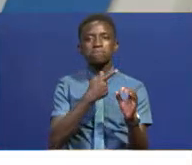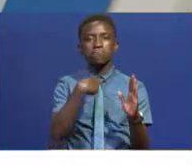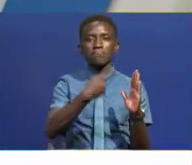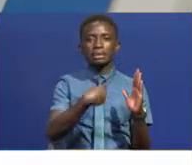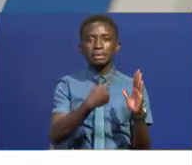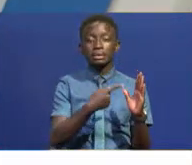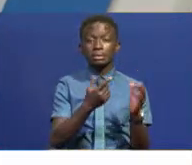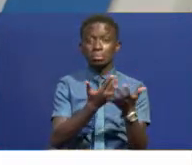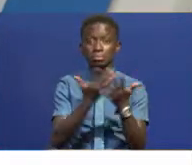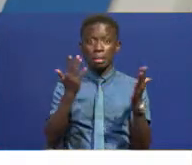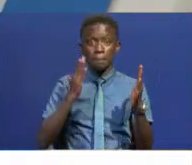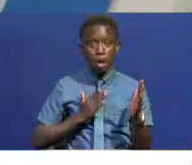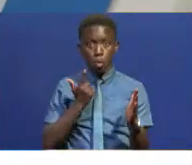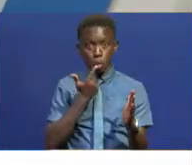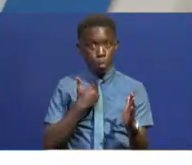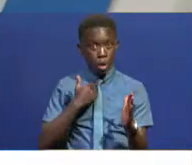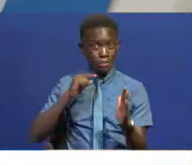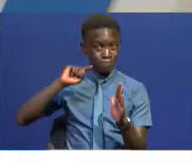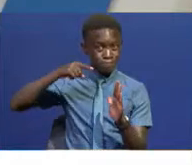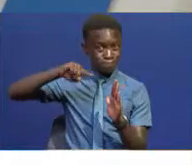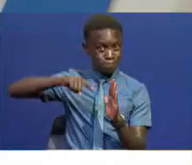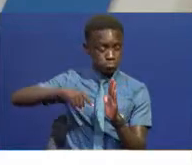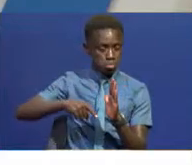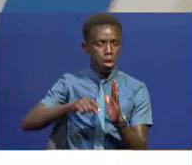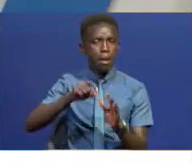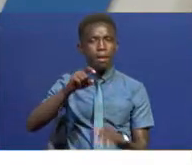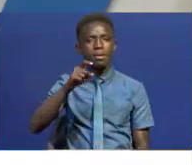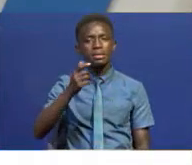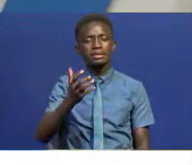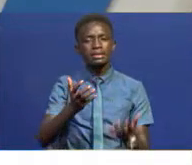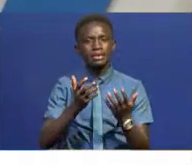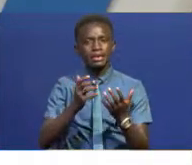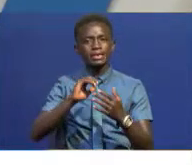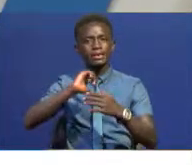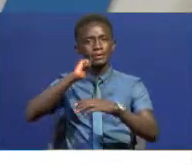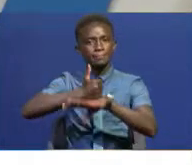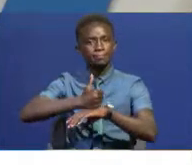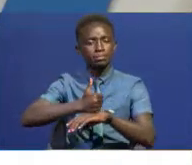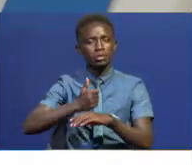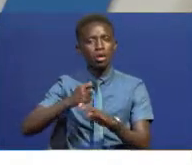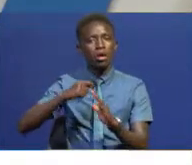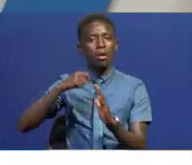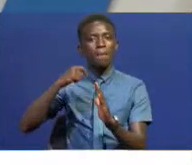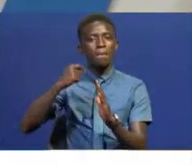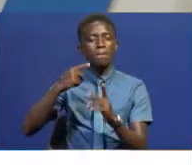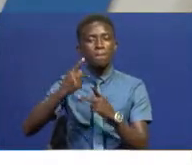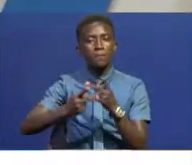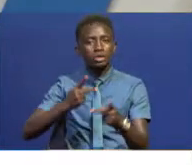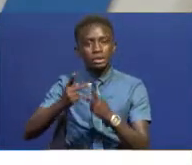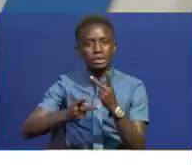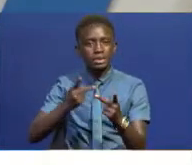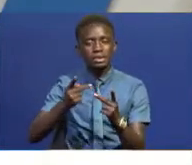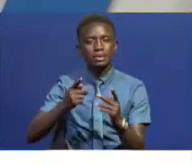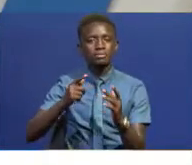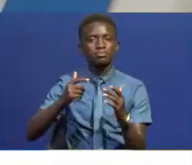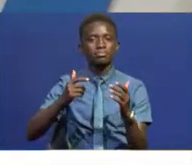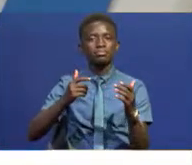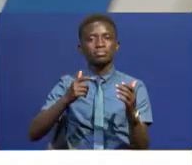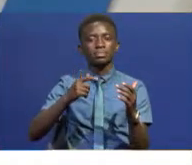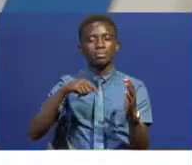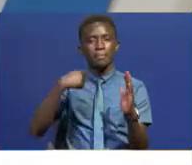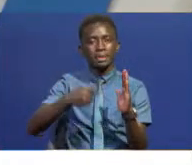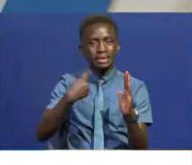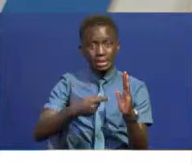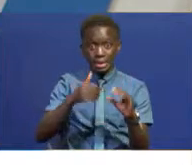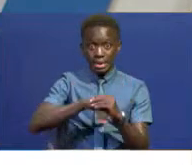mining in that county must establish a processing plant in that county, which we shall base